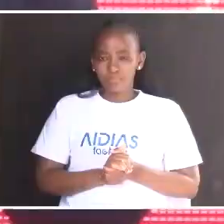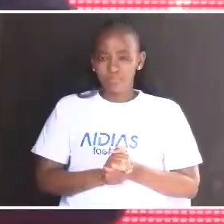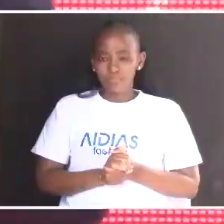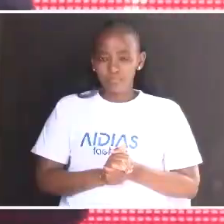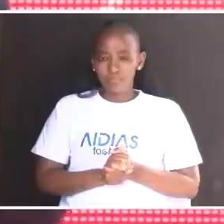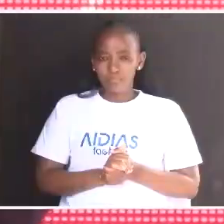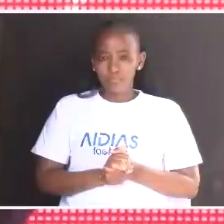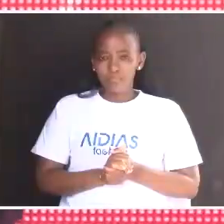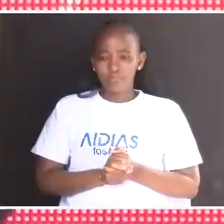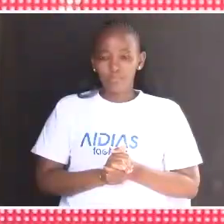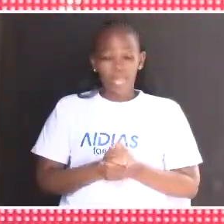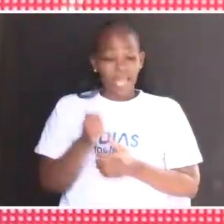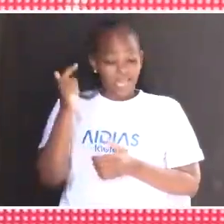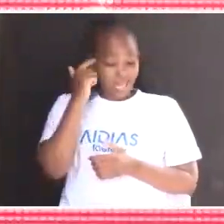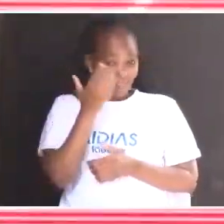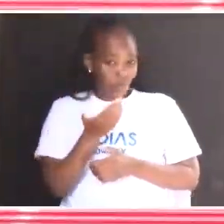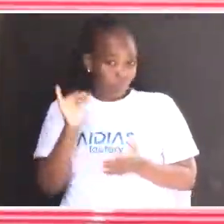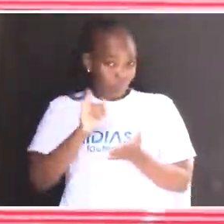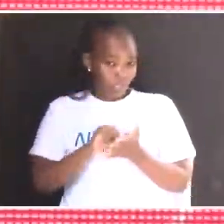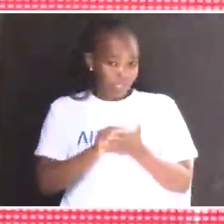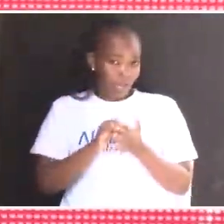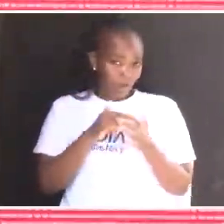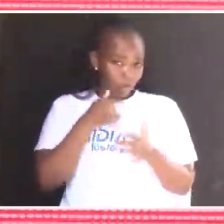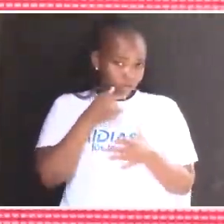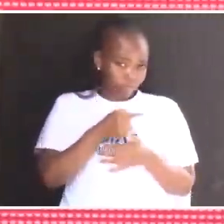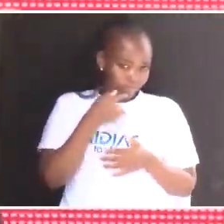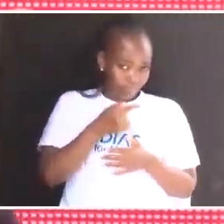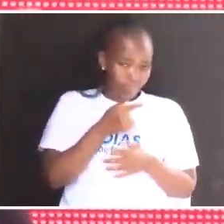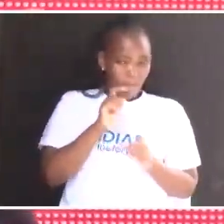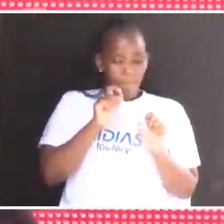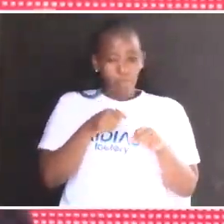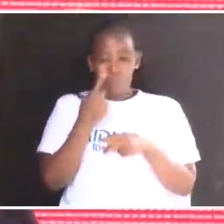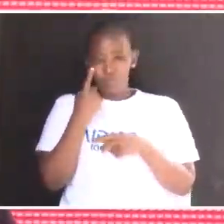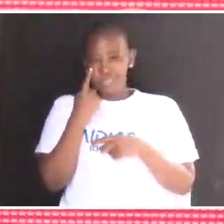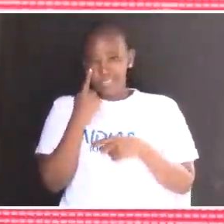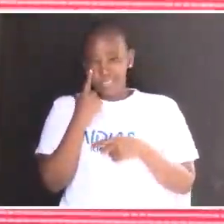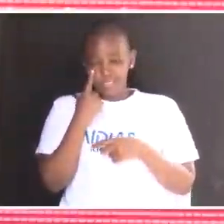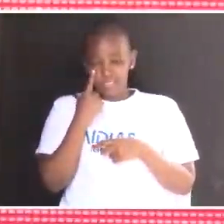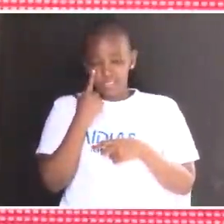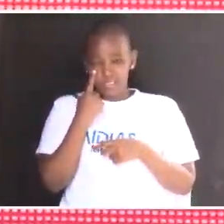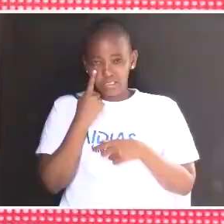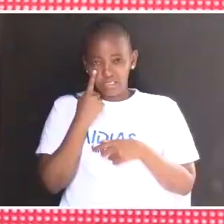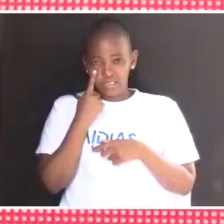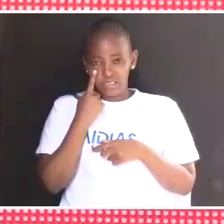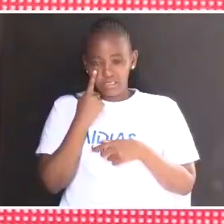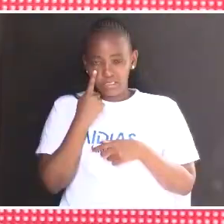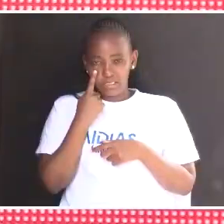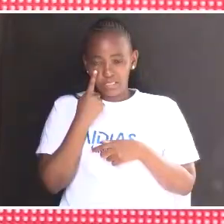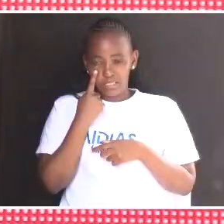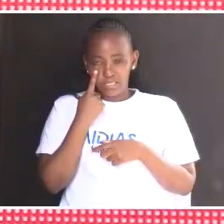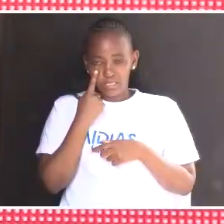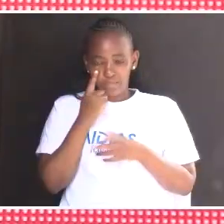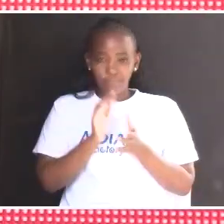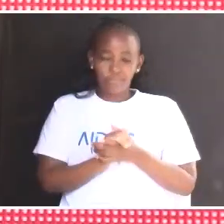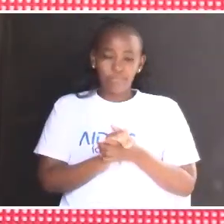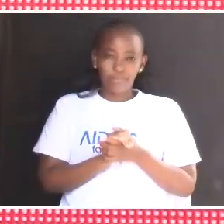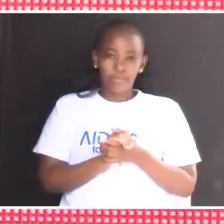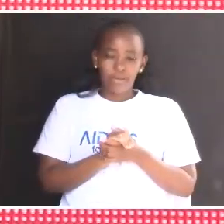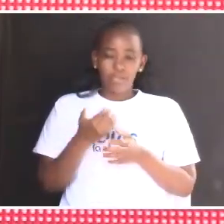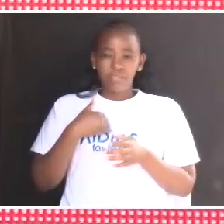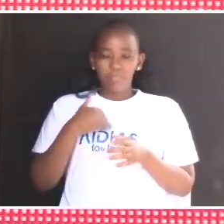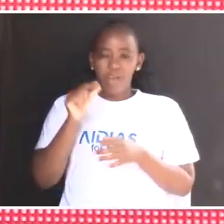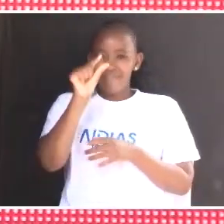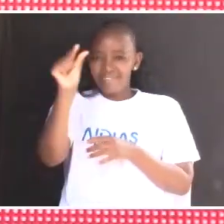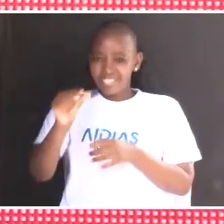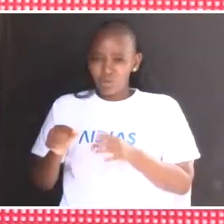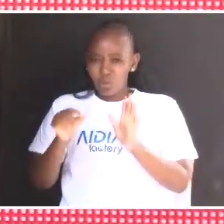Is any industrial property which I was mentioning? You can have a look at them. What I didn't mention is geographical indications, which